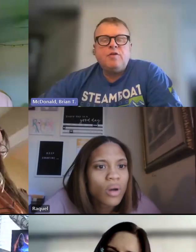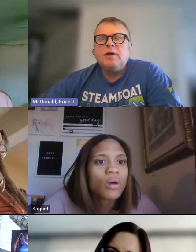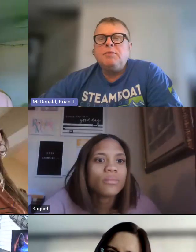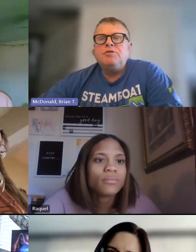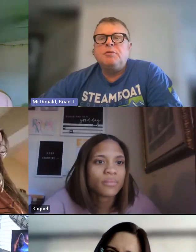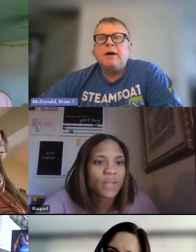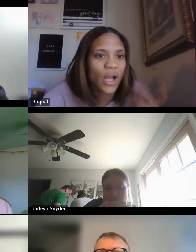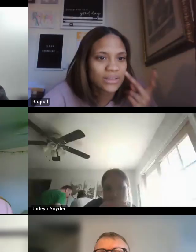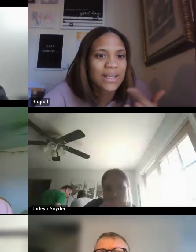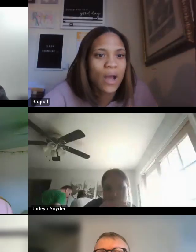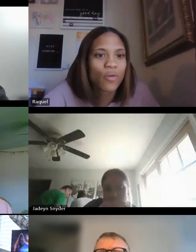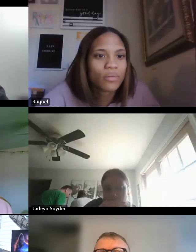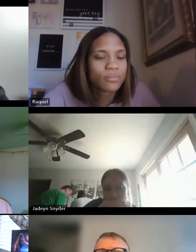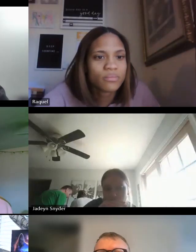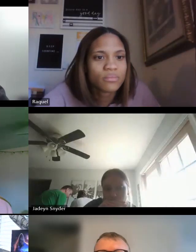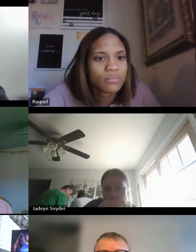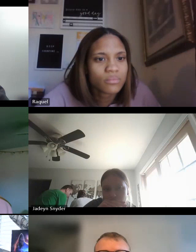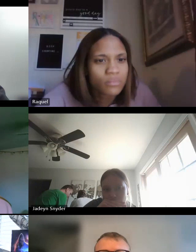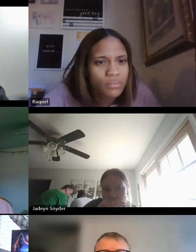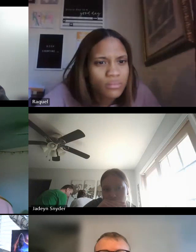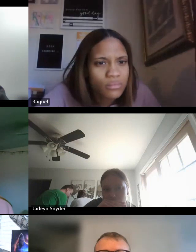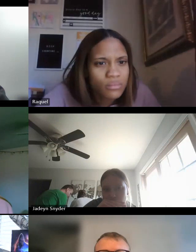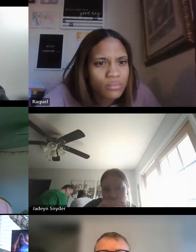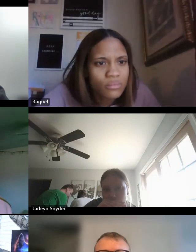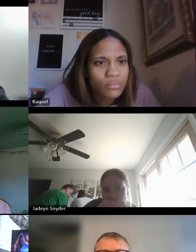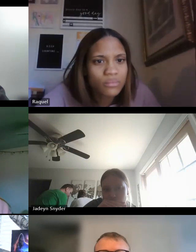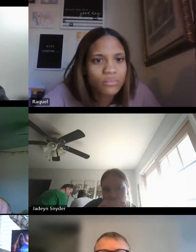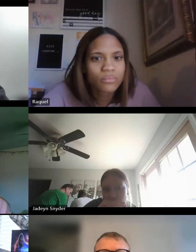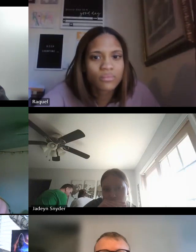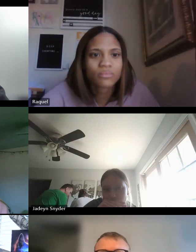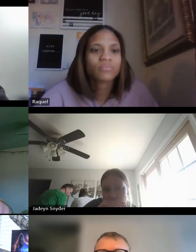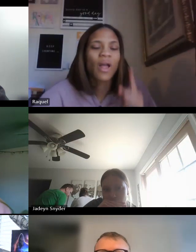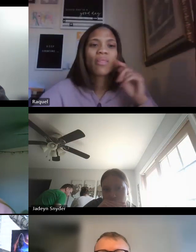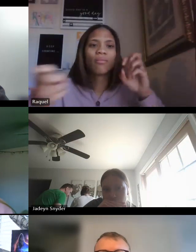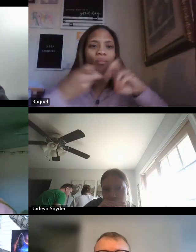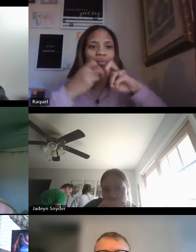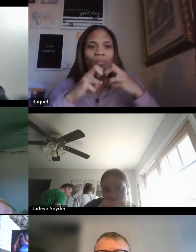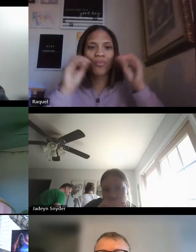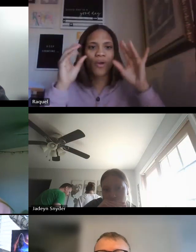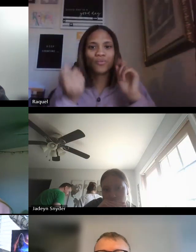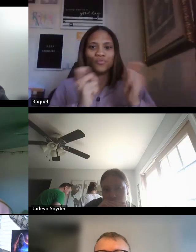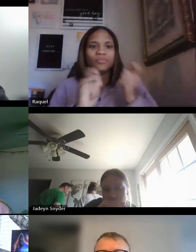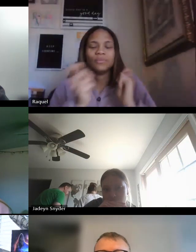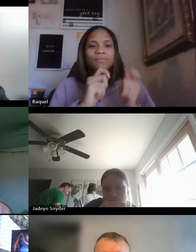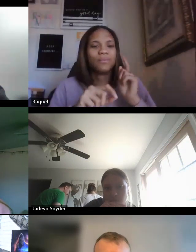Somebody, if you can mute your mic, that'd be great. Oops. Thank you for that.